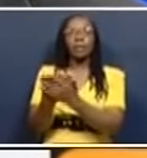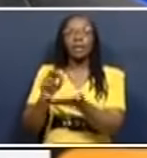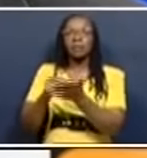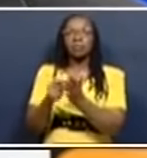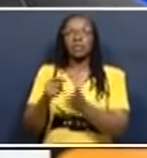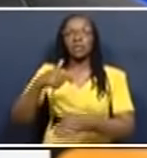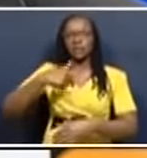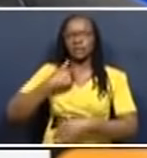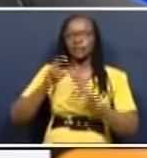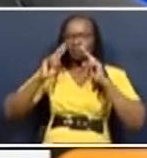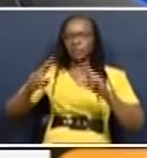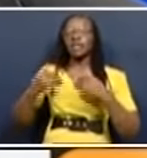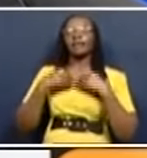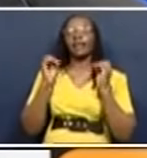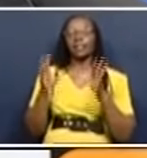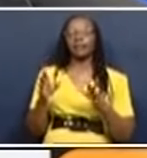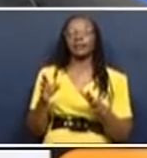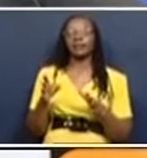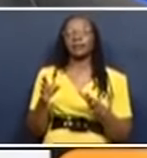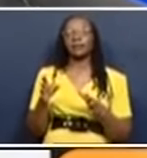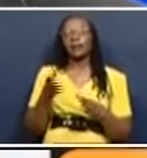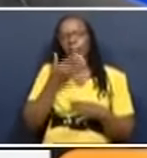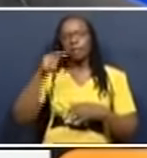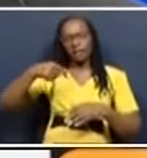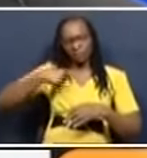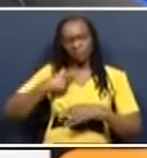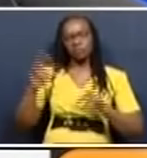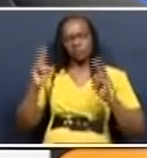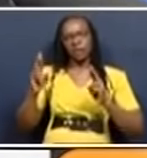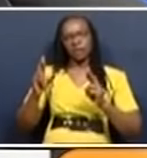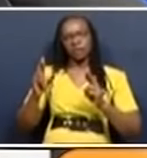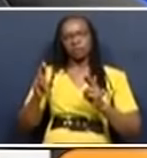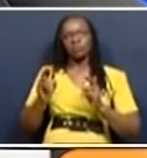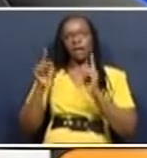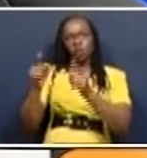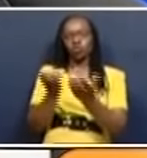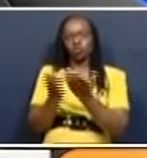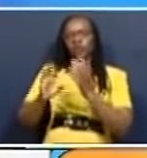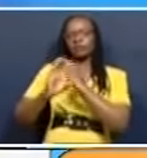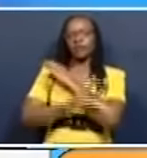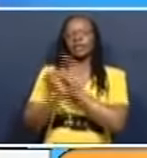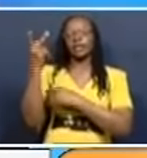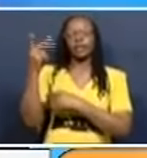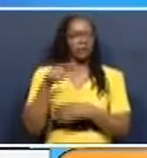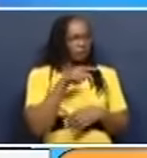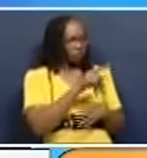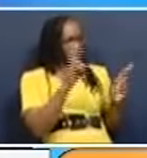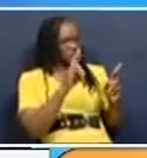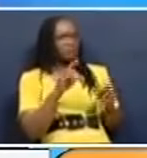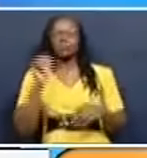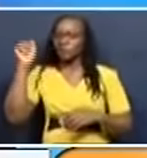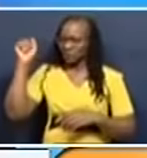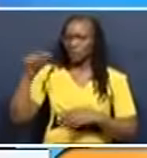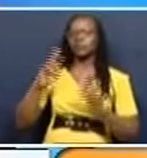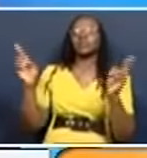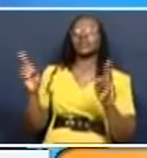peace. After all, why can't I put my life on the line for the sake of my country? Are you ready to do that? And I'm ready. That's what many people are